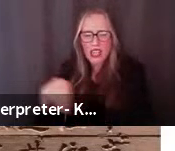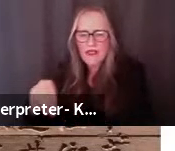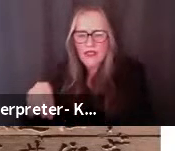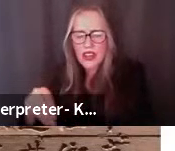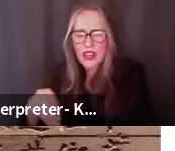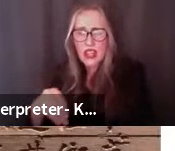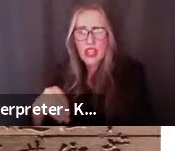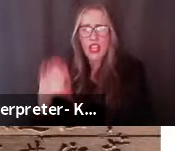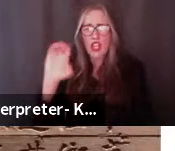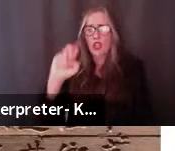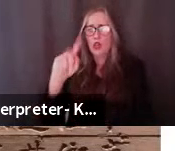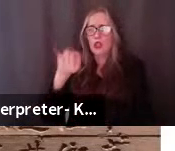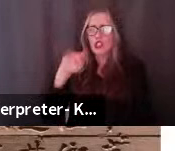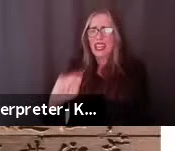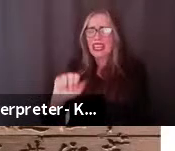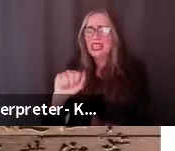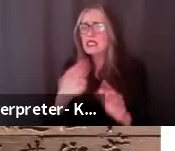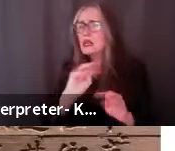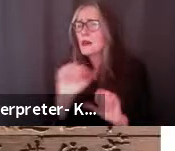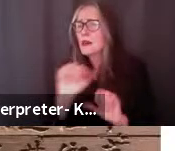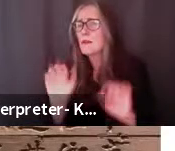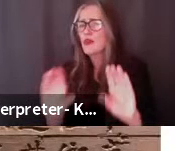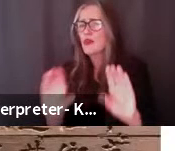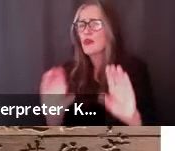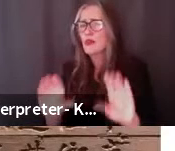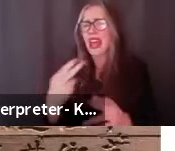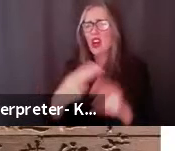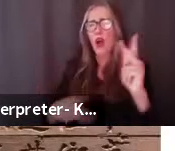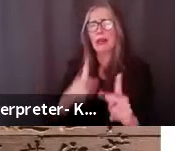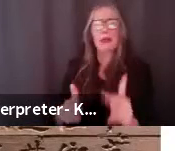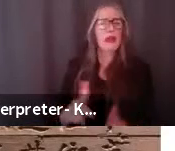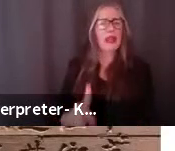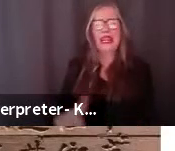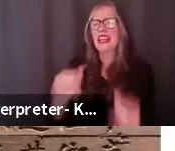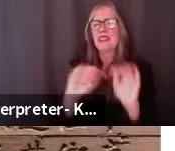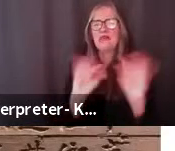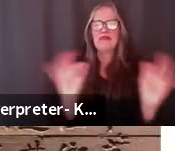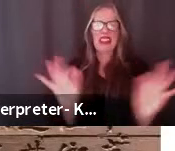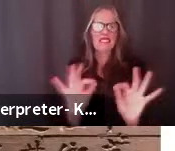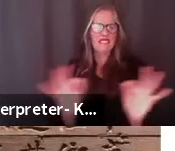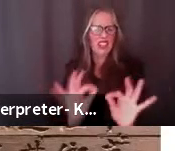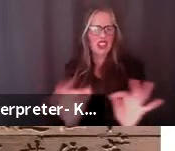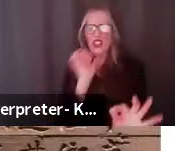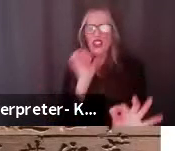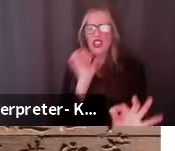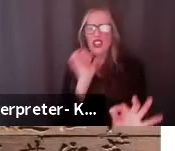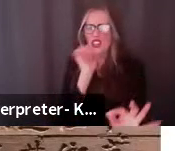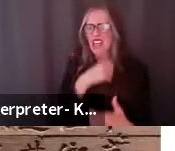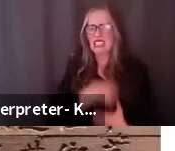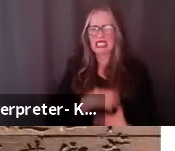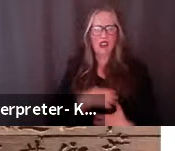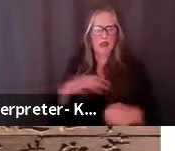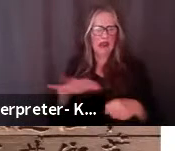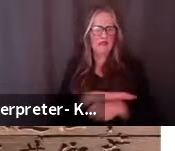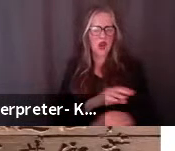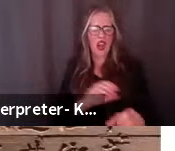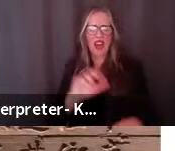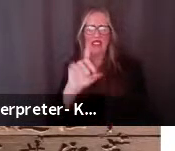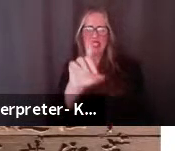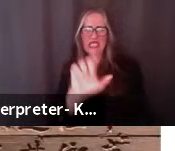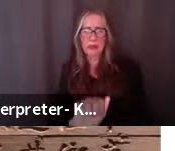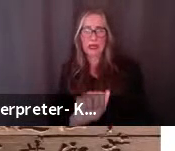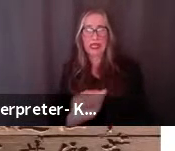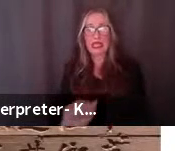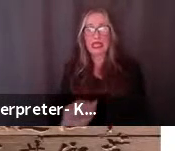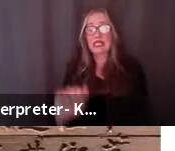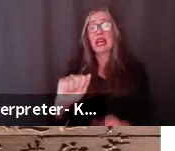immigrants as inferior undesirable and prone to disabilities angel island public health inspectors